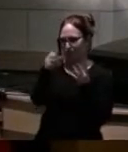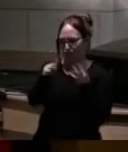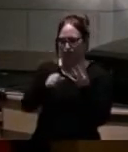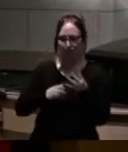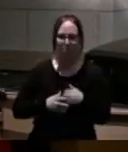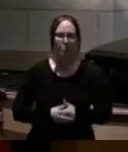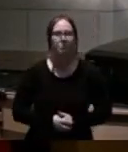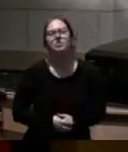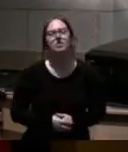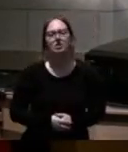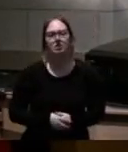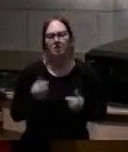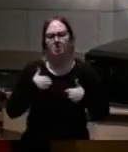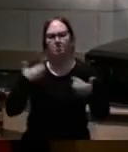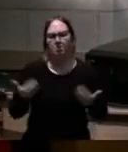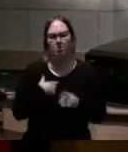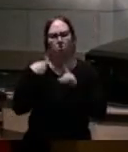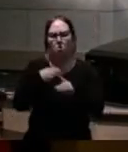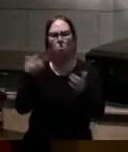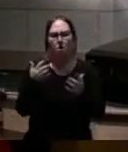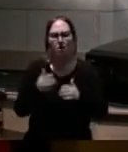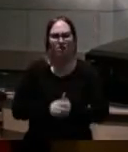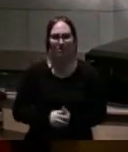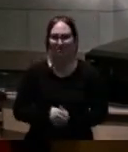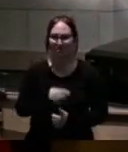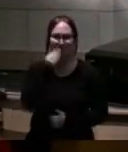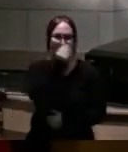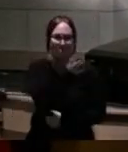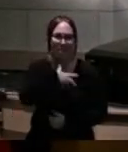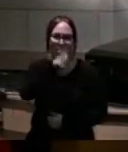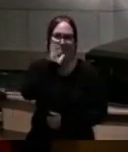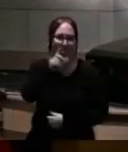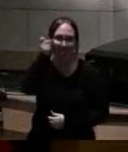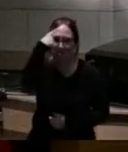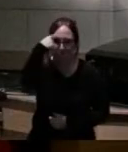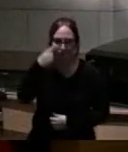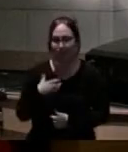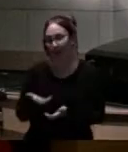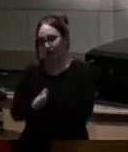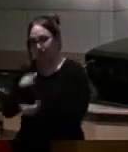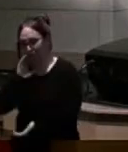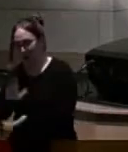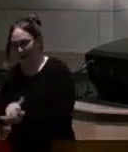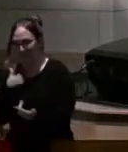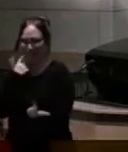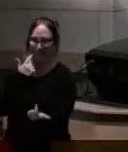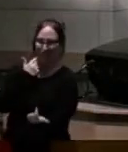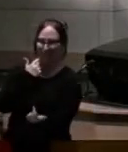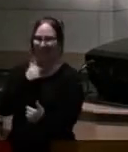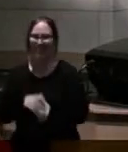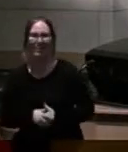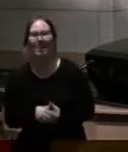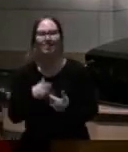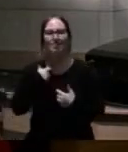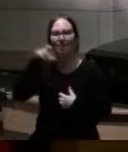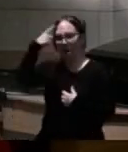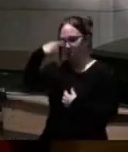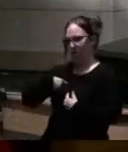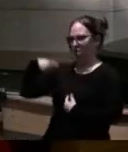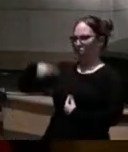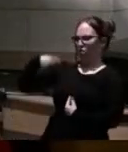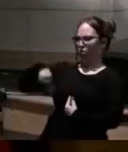And I'm here to say that I do not like government or any other entity, just ask my wife, telling me what to do.